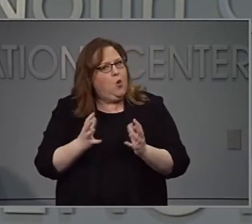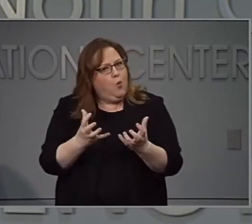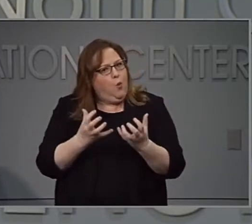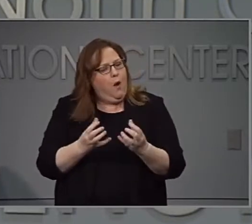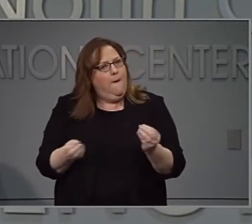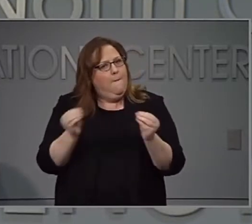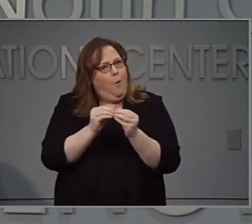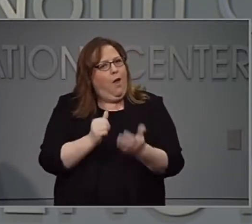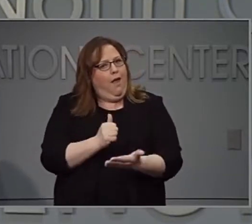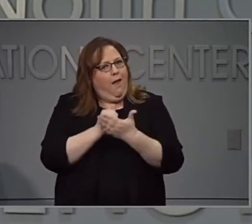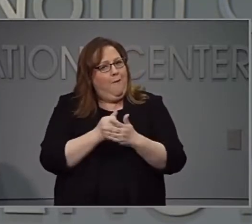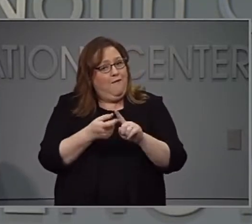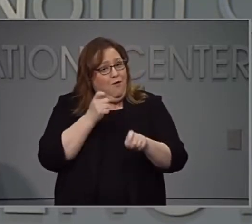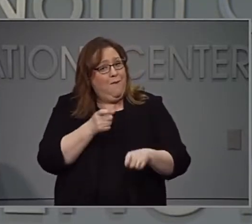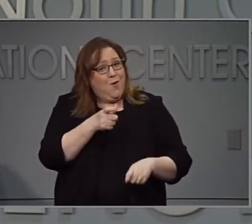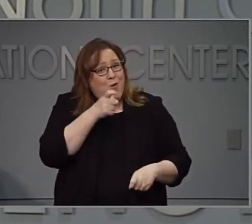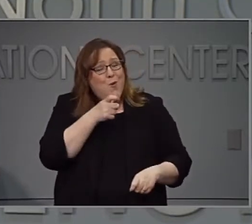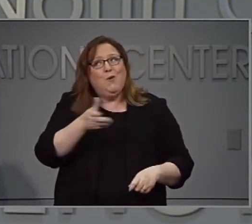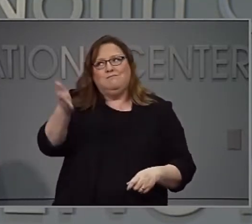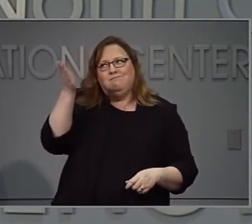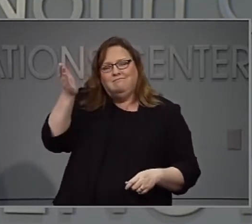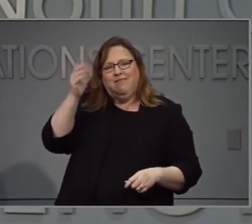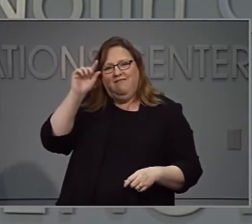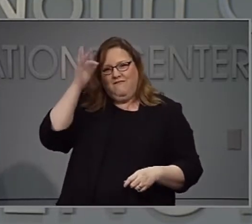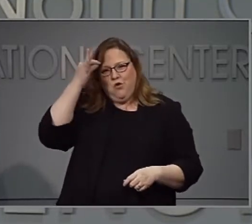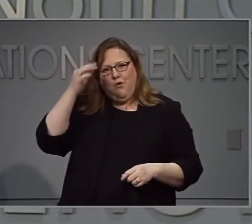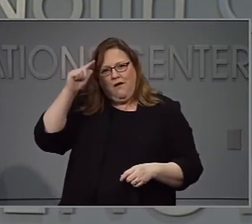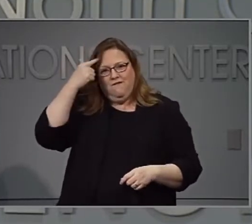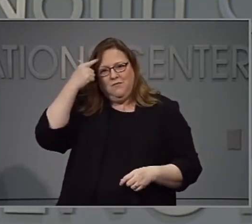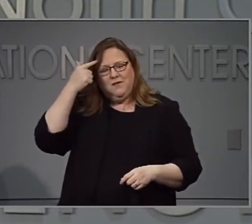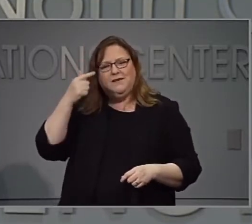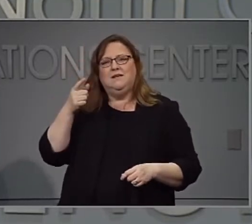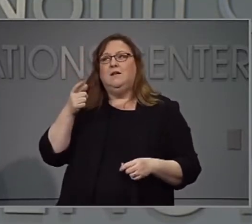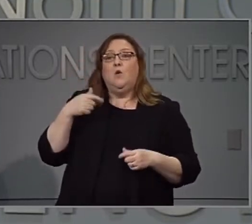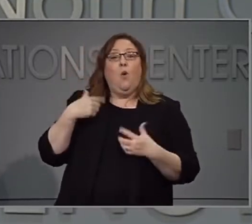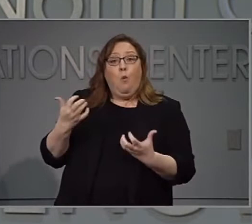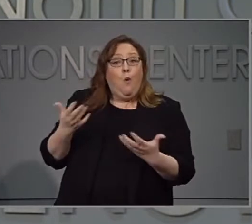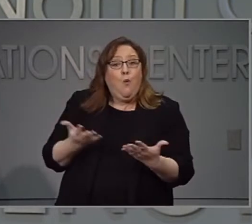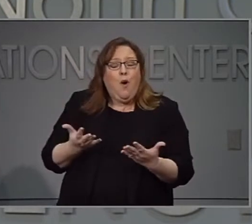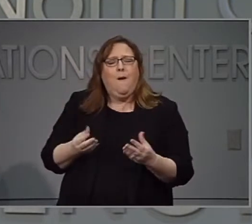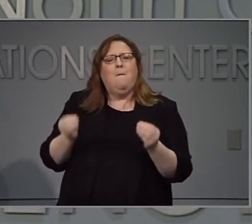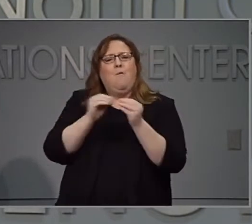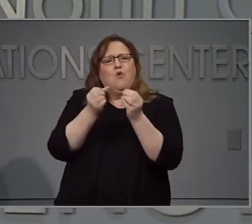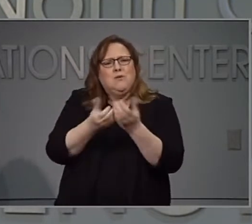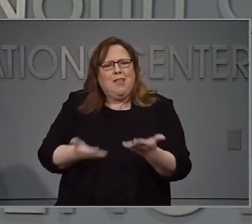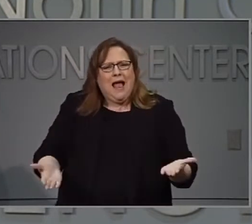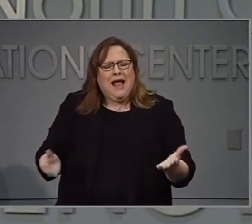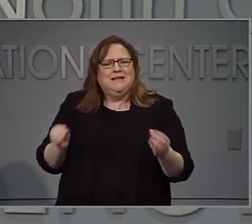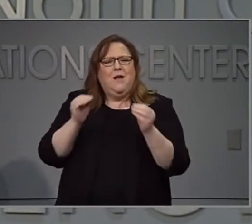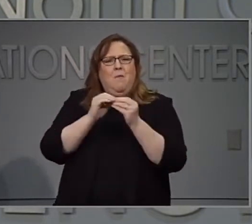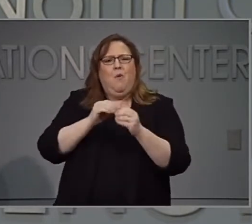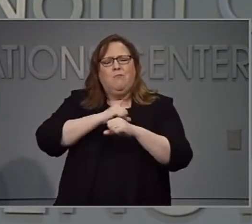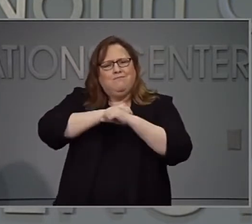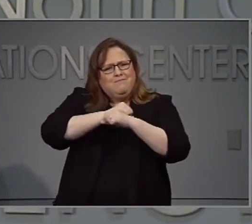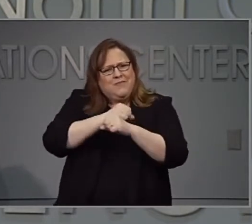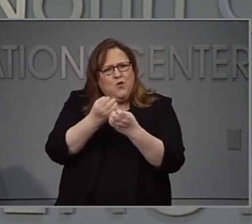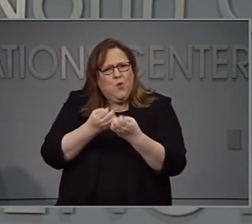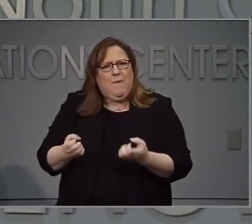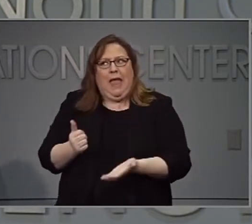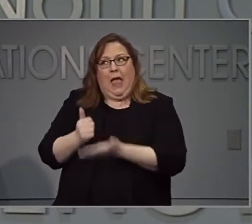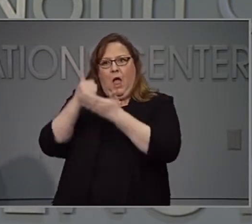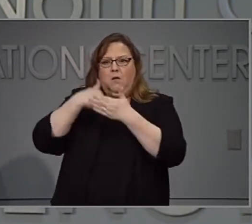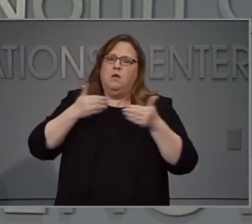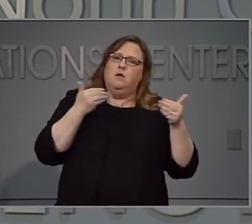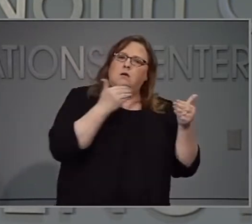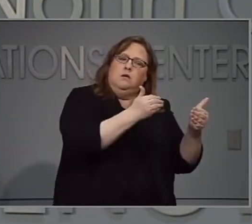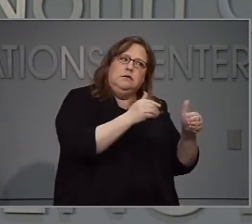us now is more supplies to help us, more personal protective equipment to help us do the testing